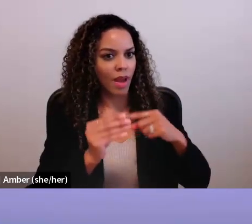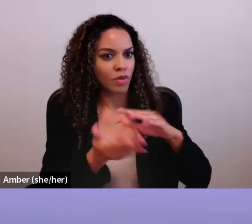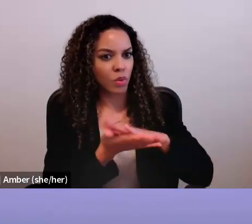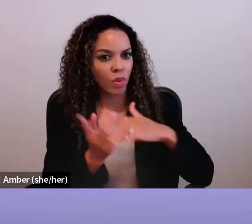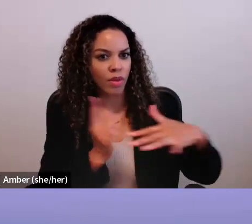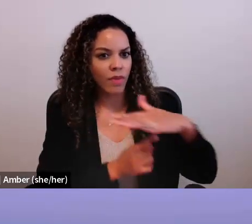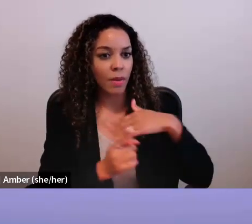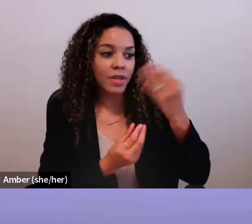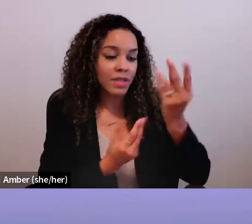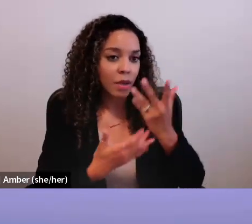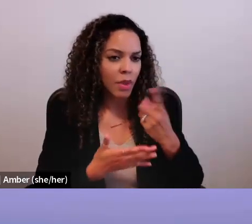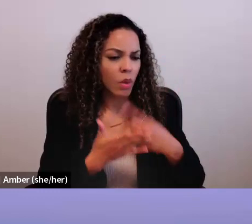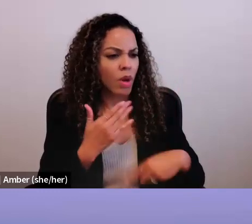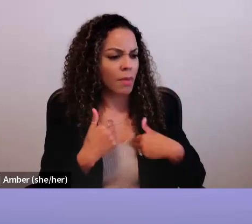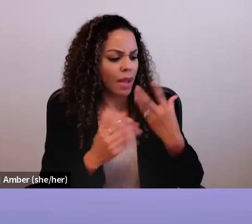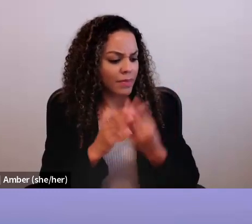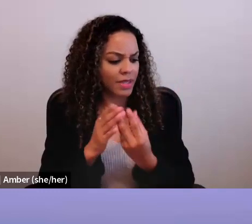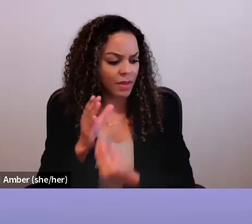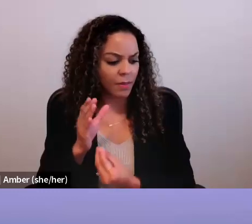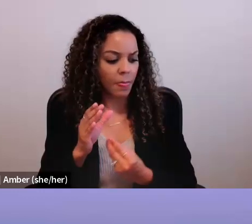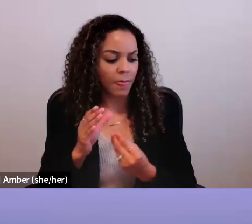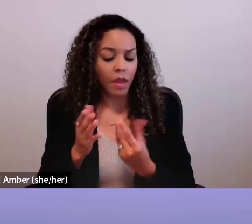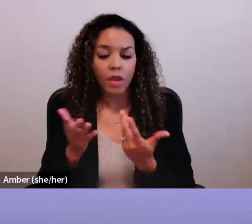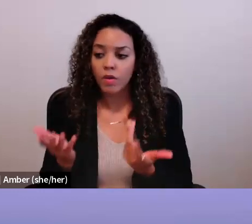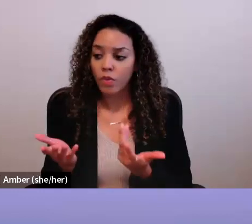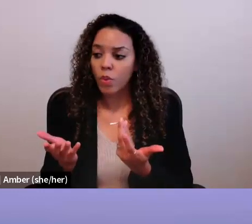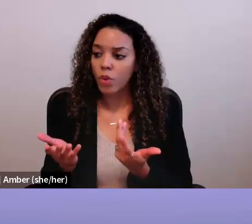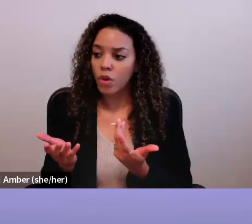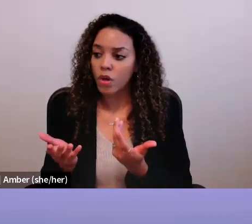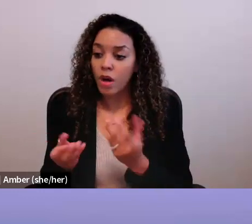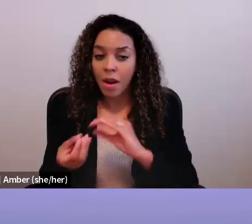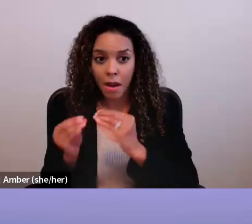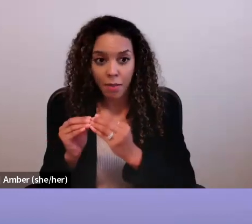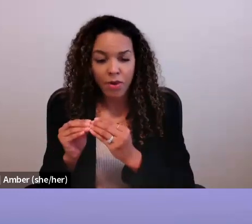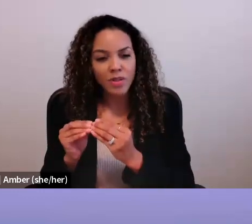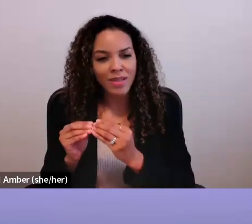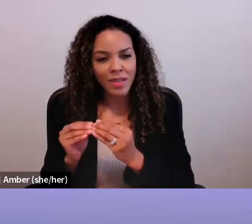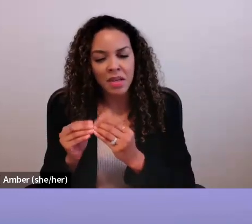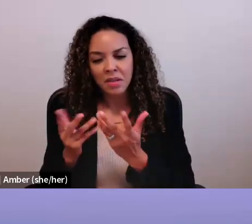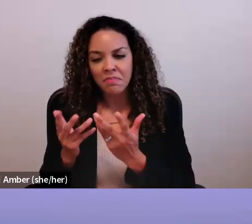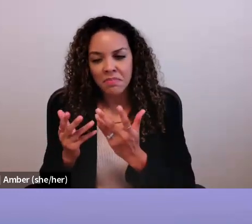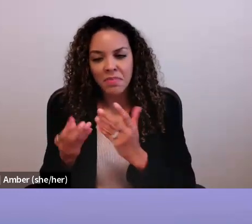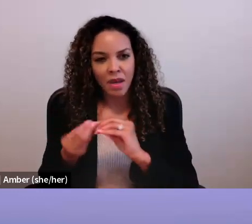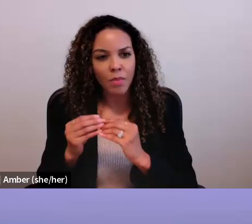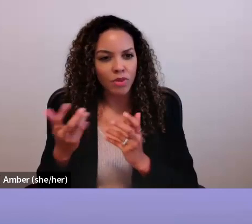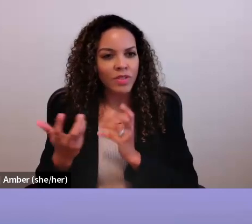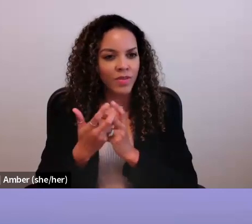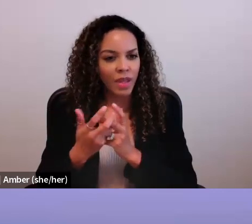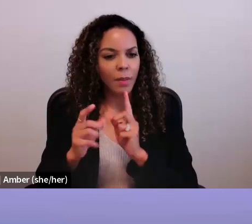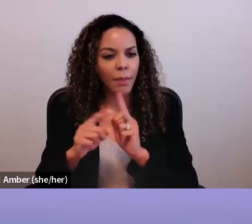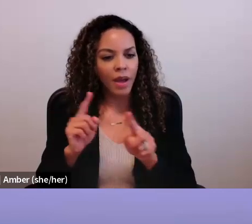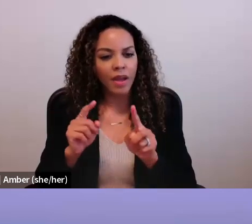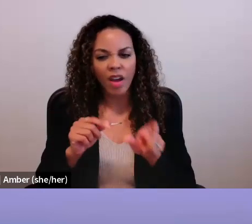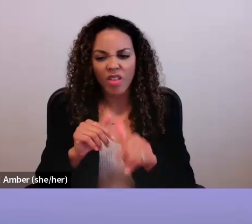am I missing? Like quantitatively, this scale fits, but like, where am I missing things? Like what's beyond the margins? And so I do